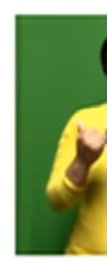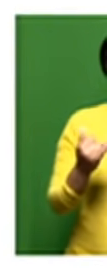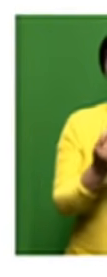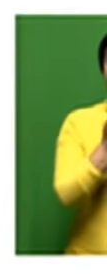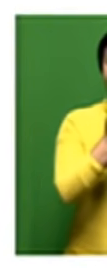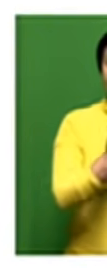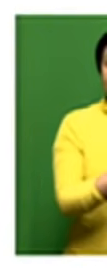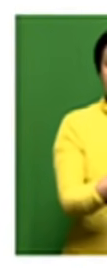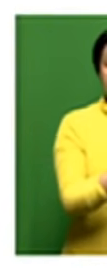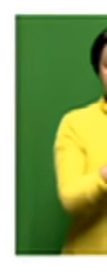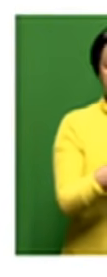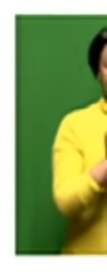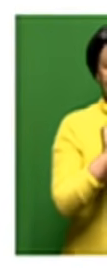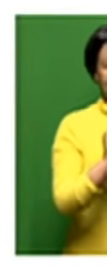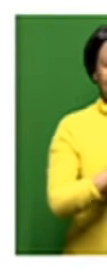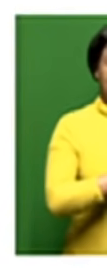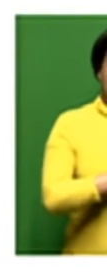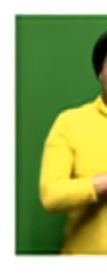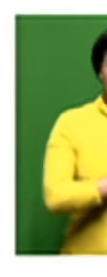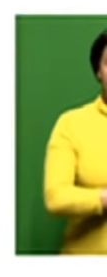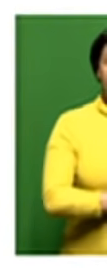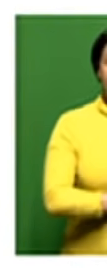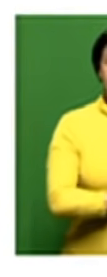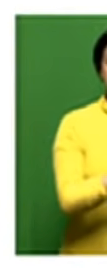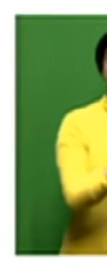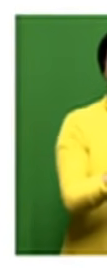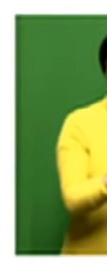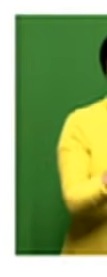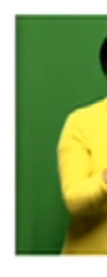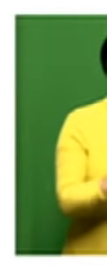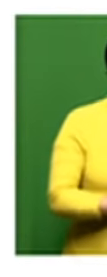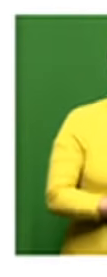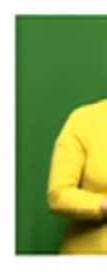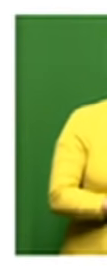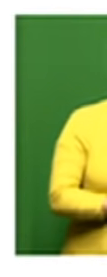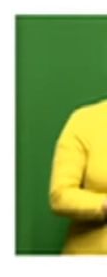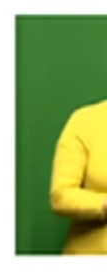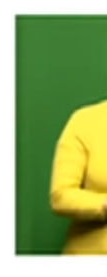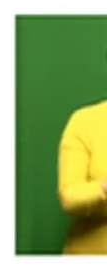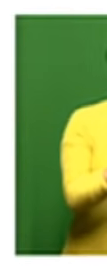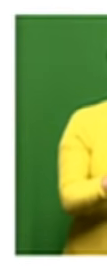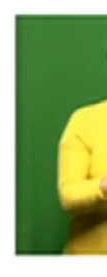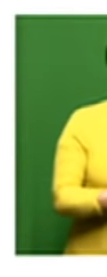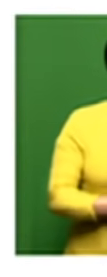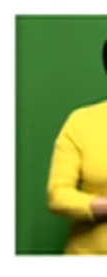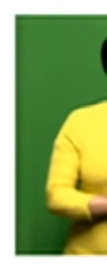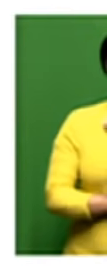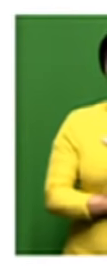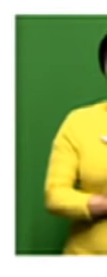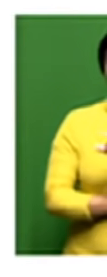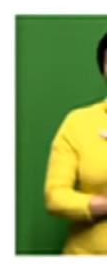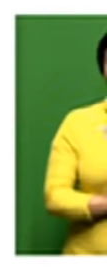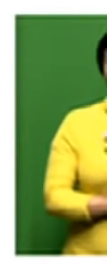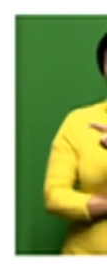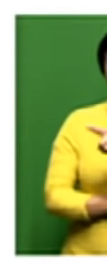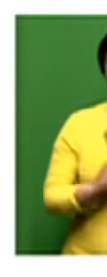of the recall is estimated at between 500 million and 650 million rands. Mary Jane Morifi is Chief Corporate